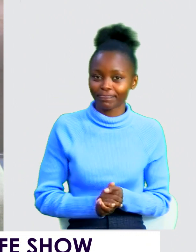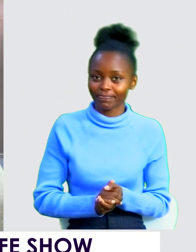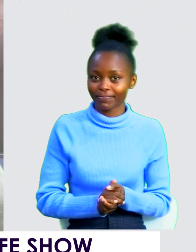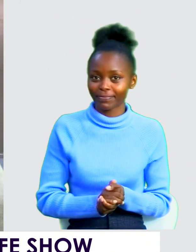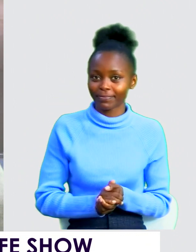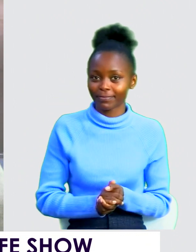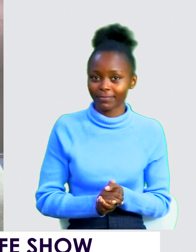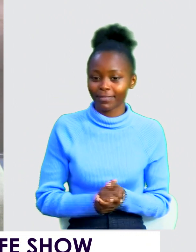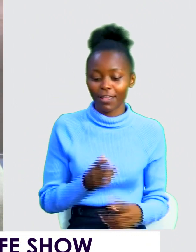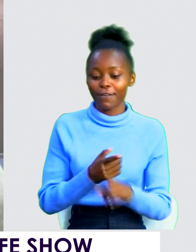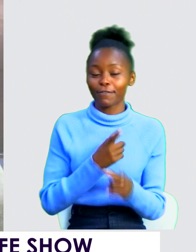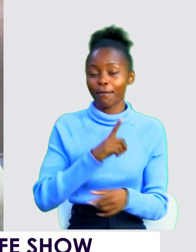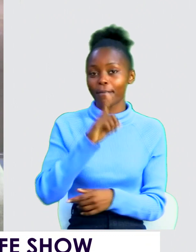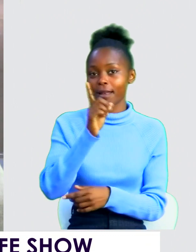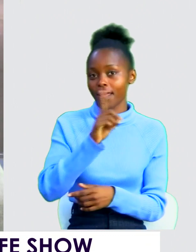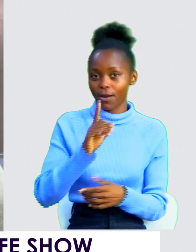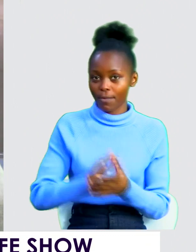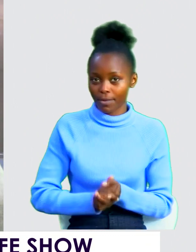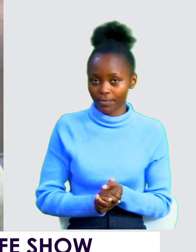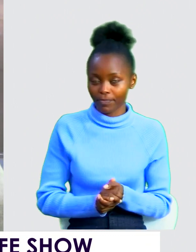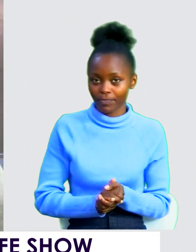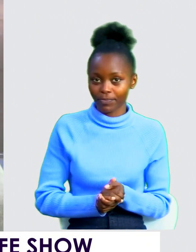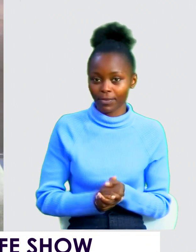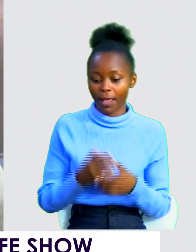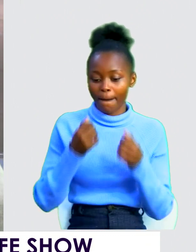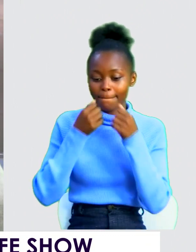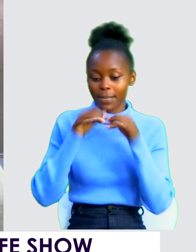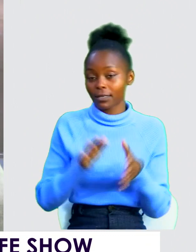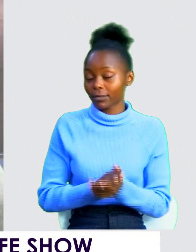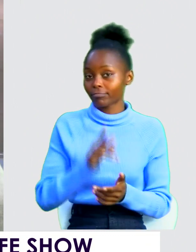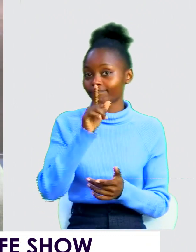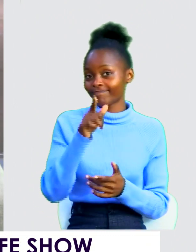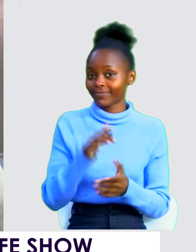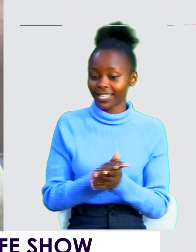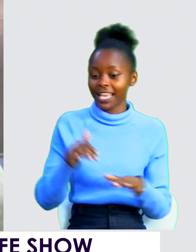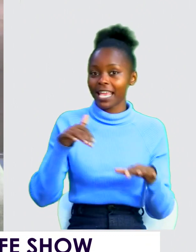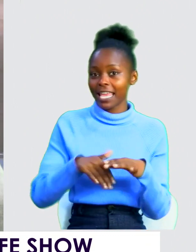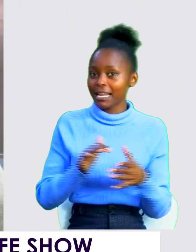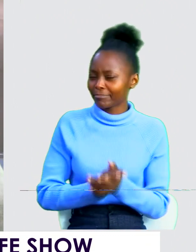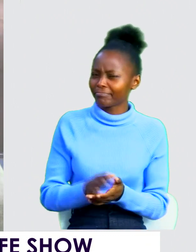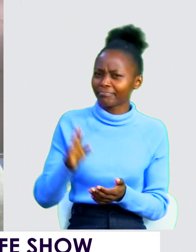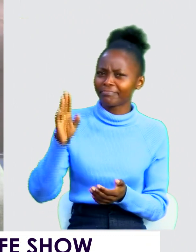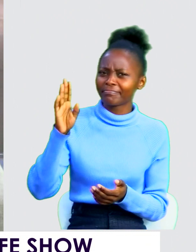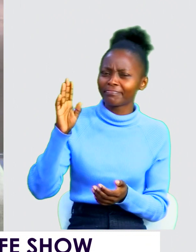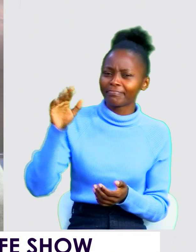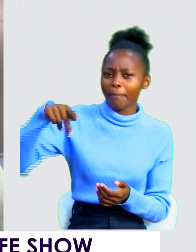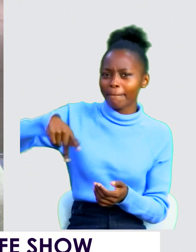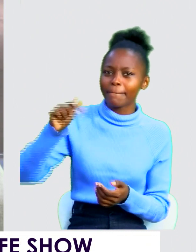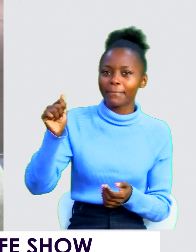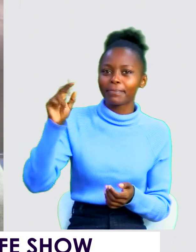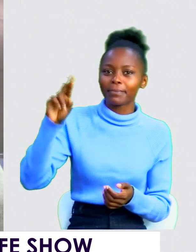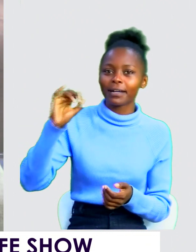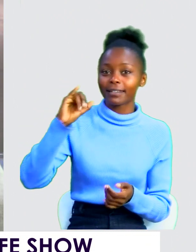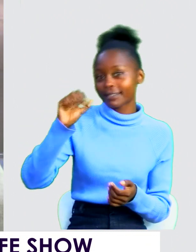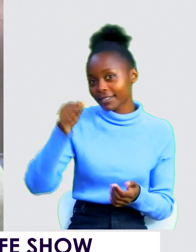the city of Nairobi. Blessed are you in Paris or Berlin. Blessed